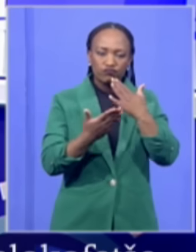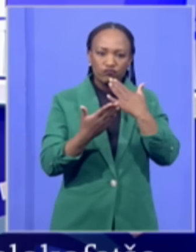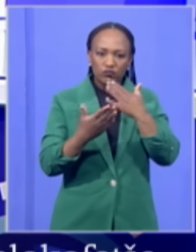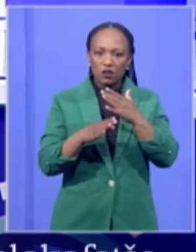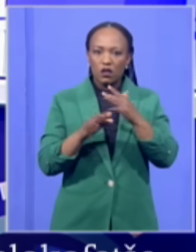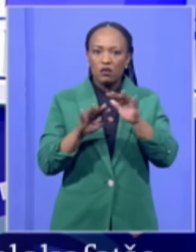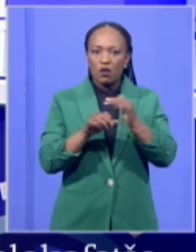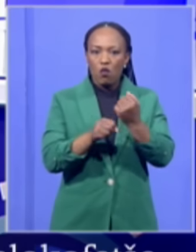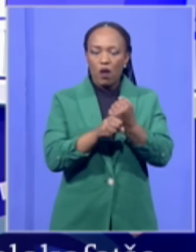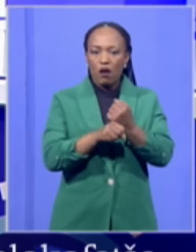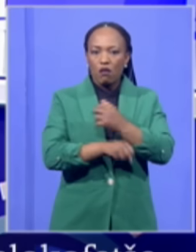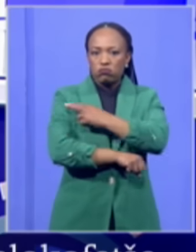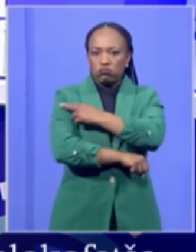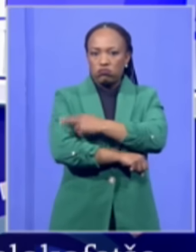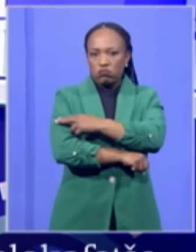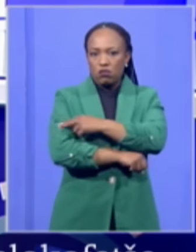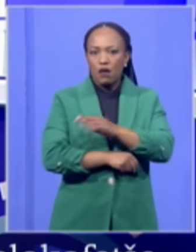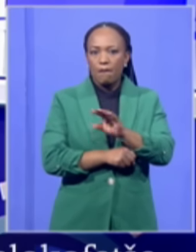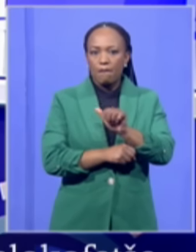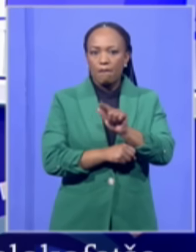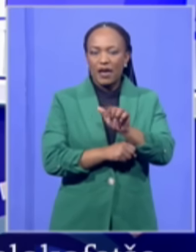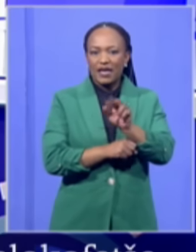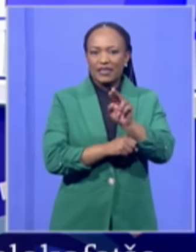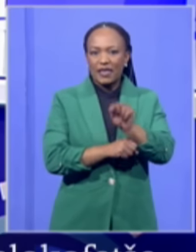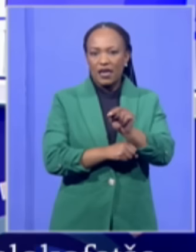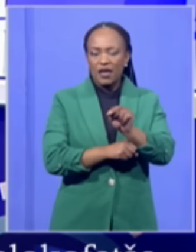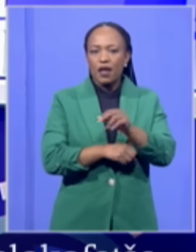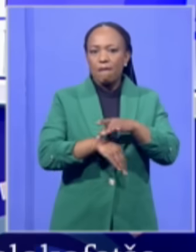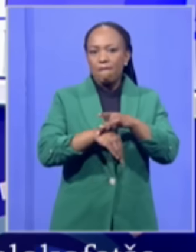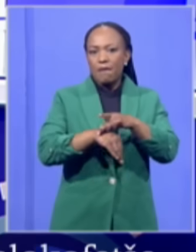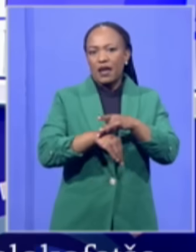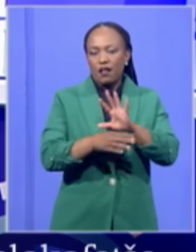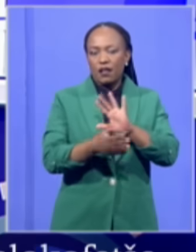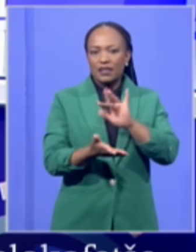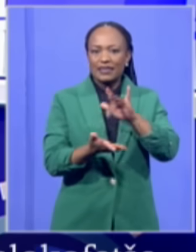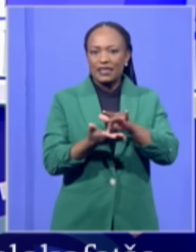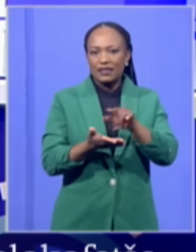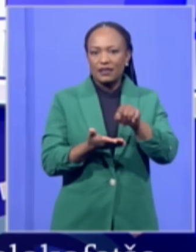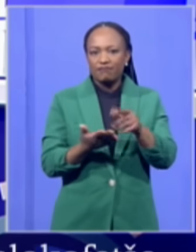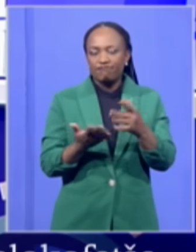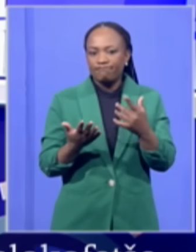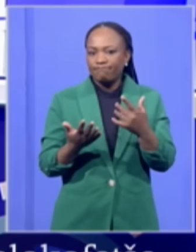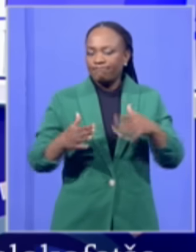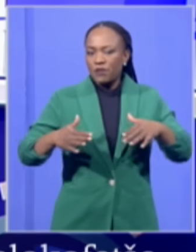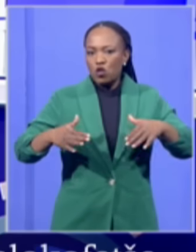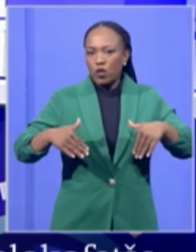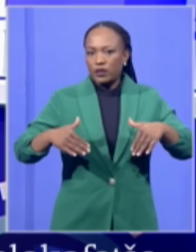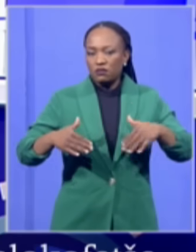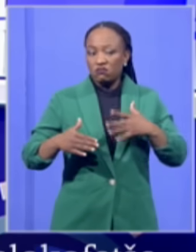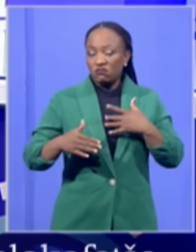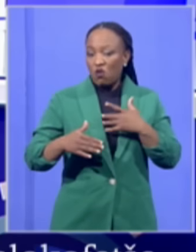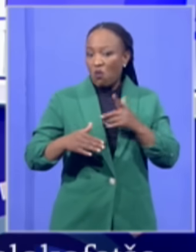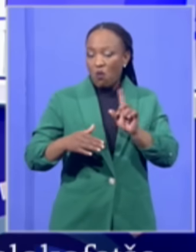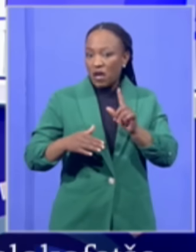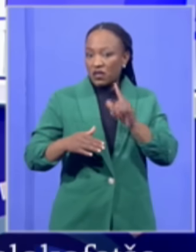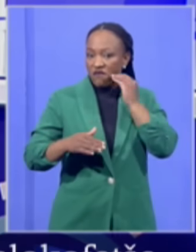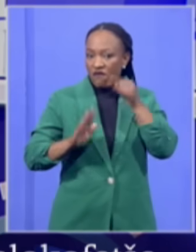kalafo ka Baton Rouge General Medical Center ka Louisiana ga sešo go phatlalatšwe sebaki sa lehu la